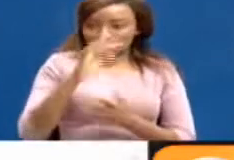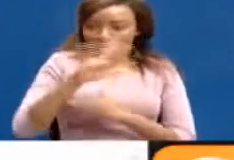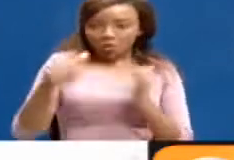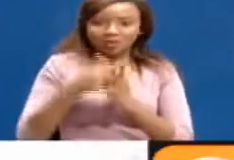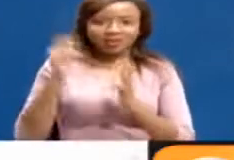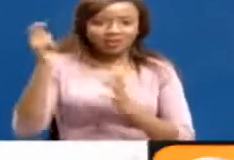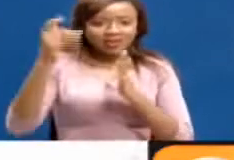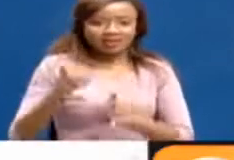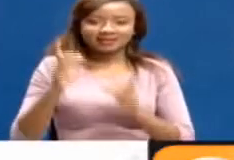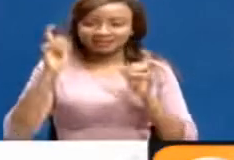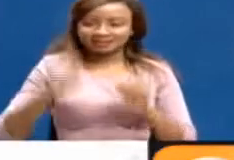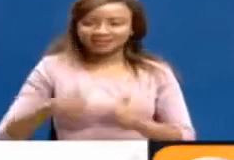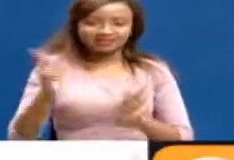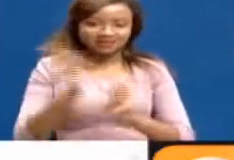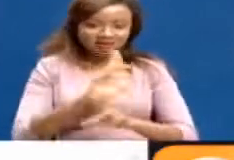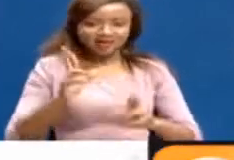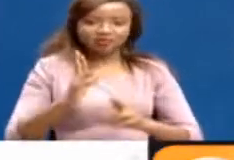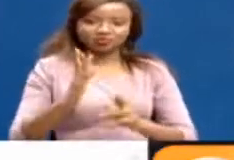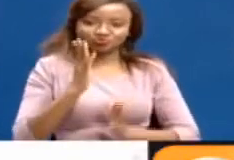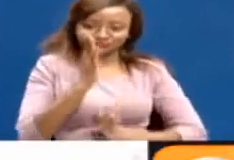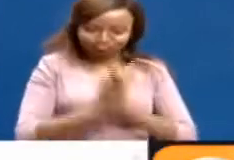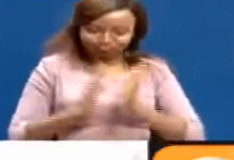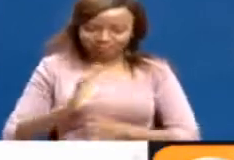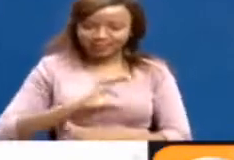belts. I think it will be very, very,